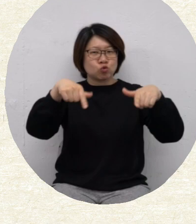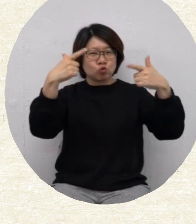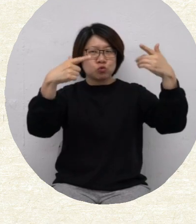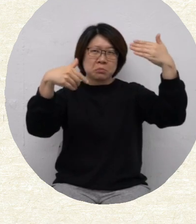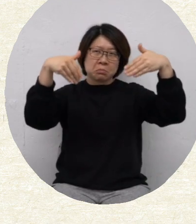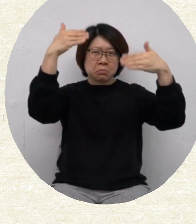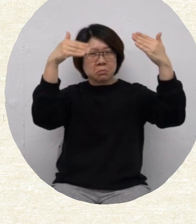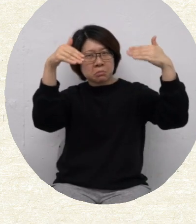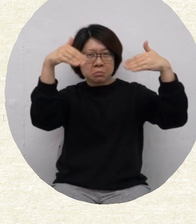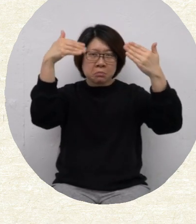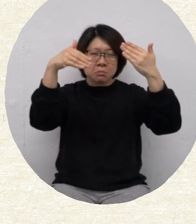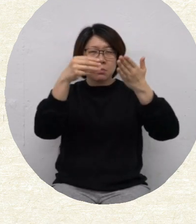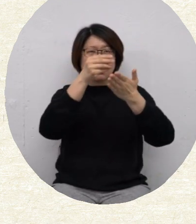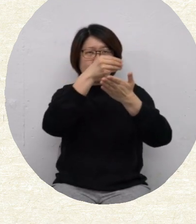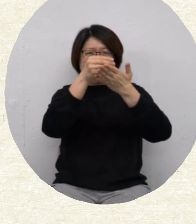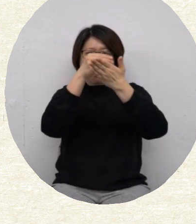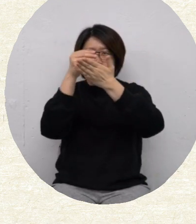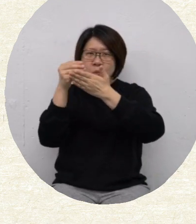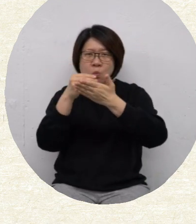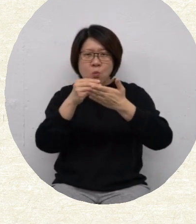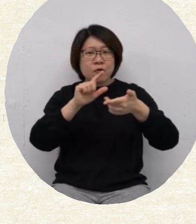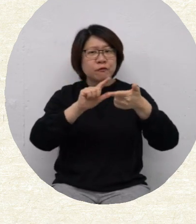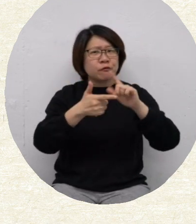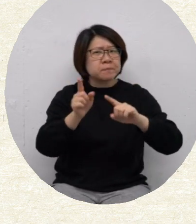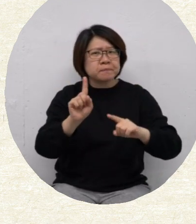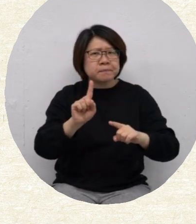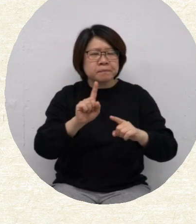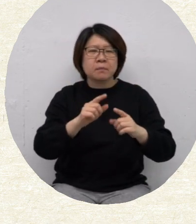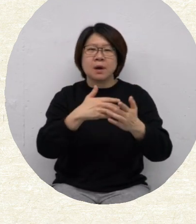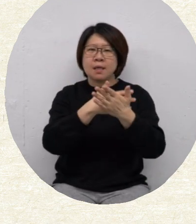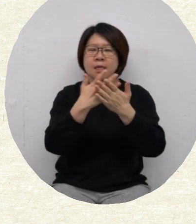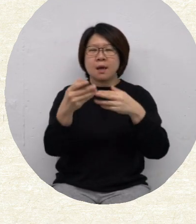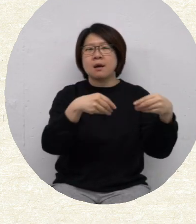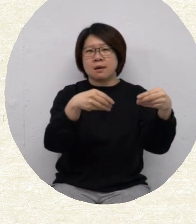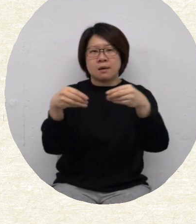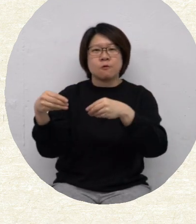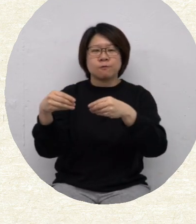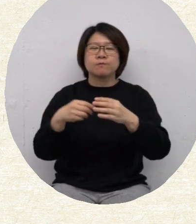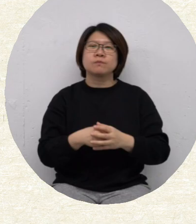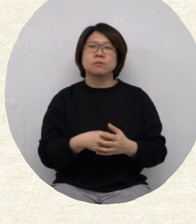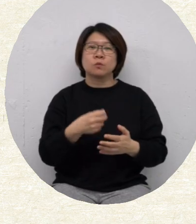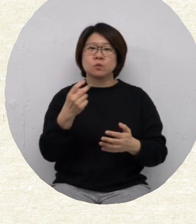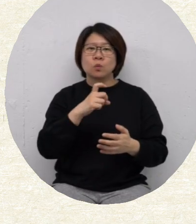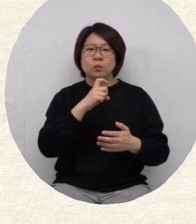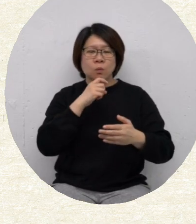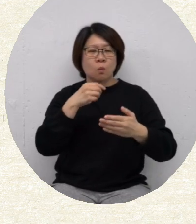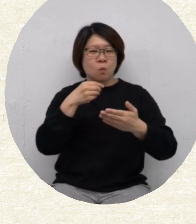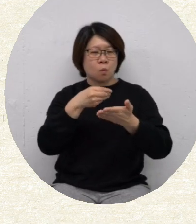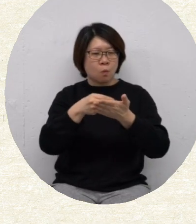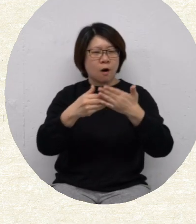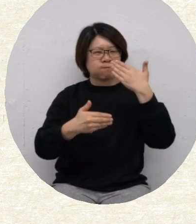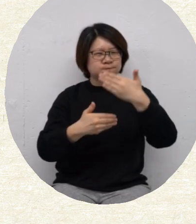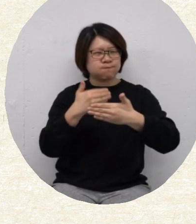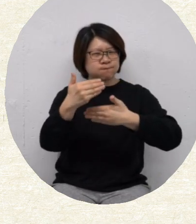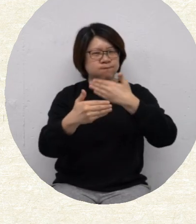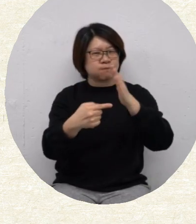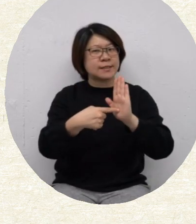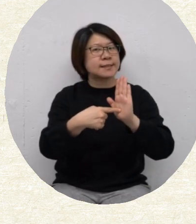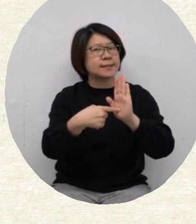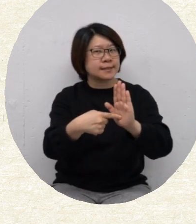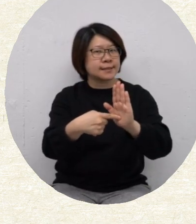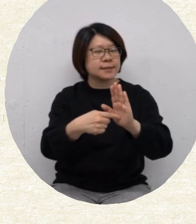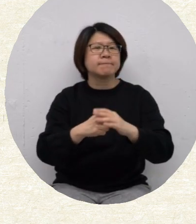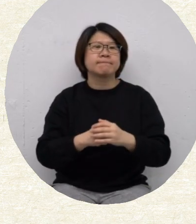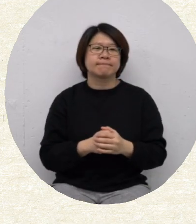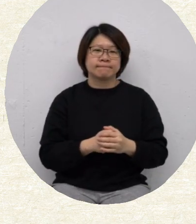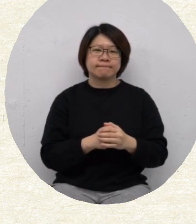bamboo using a specified sequence of brush strokes. An artist in training could examine these different ways of